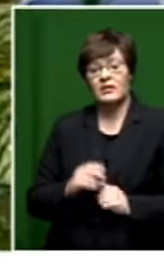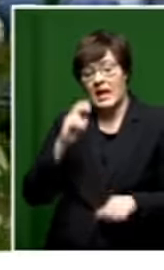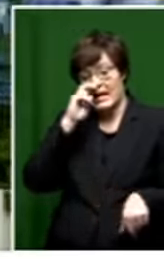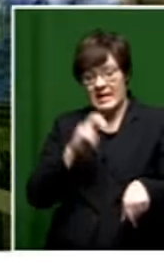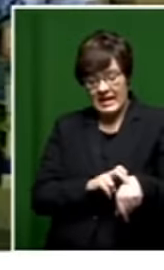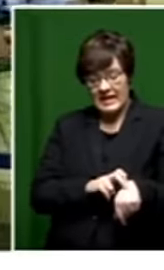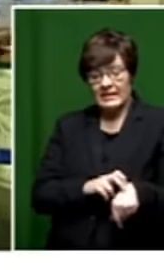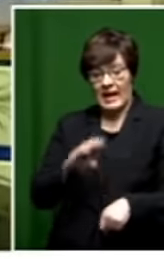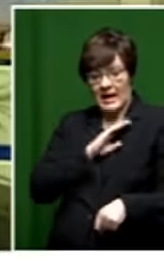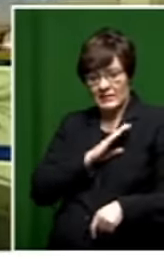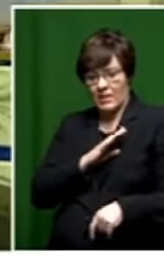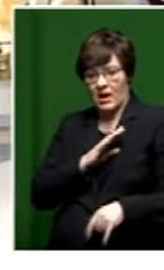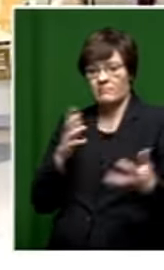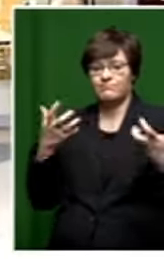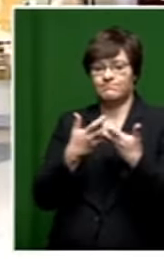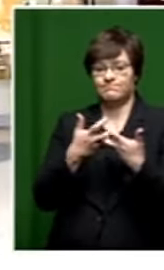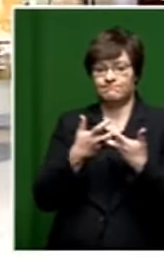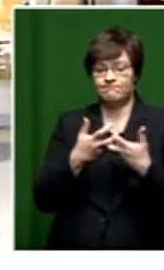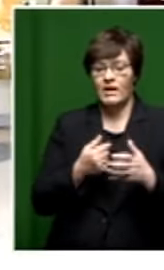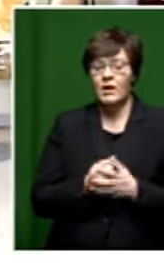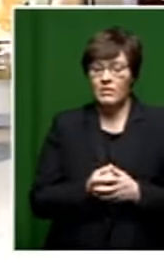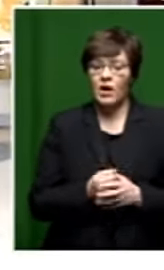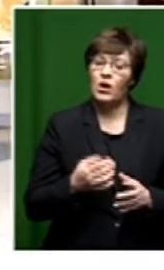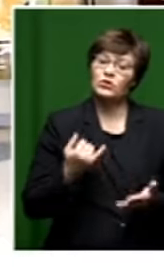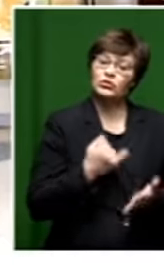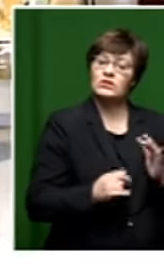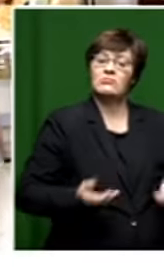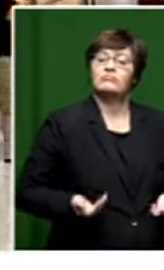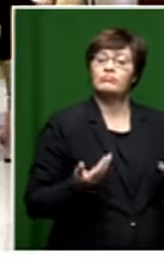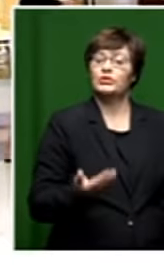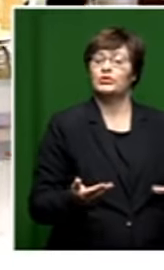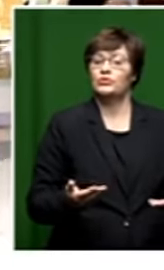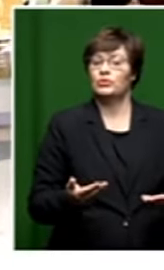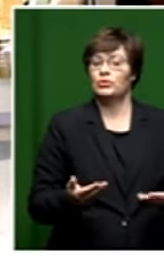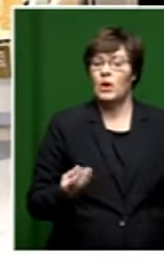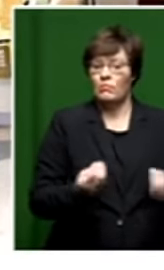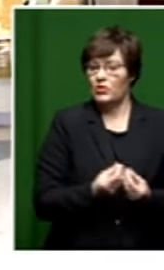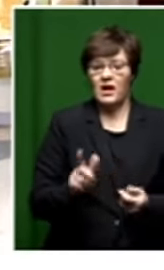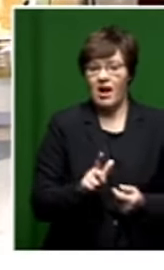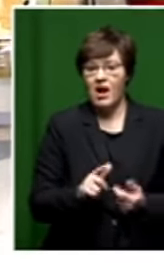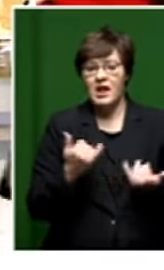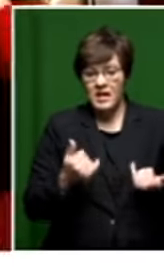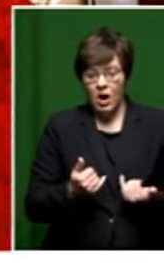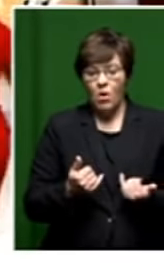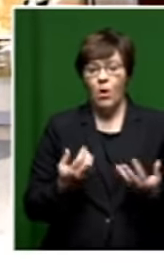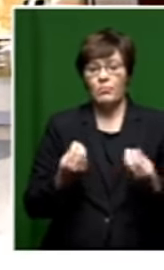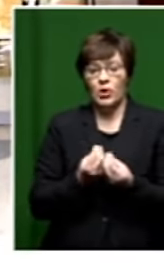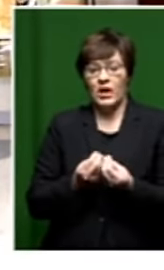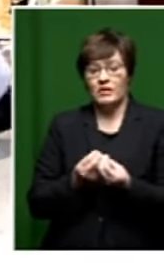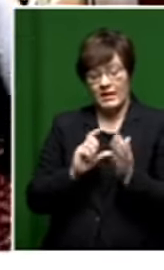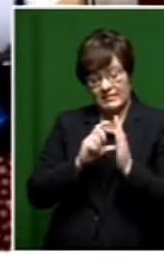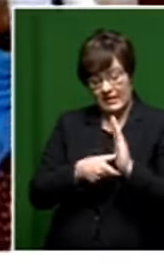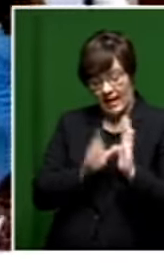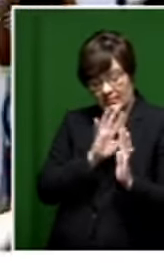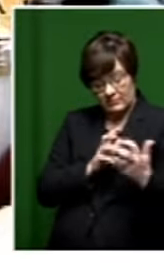of the customers. So gone are the days when they will just produce a product, and now a product is designed to ensure that